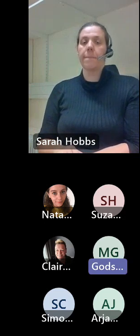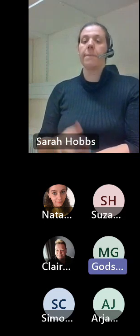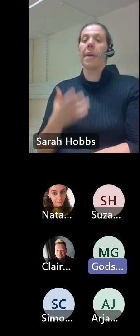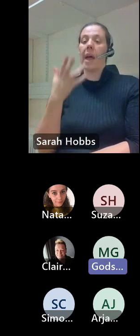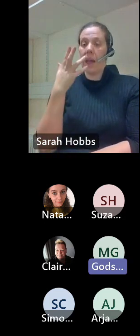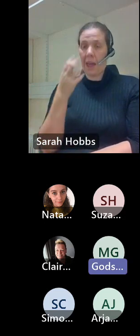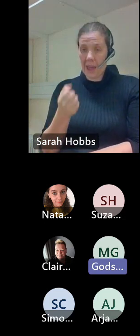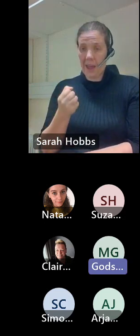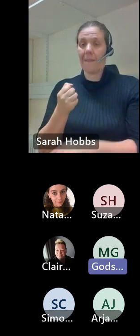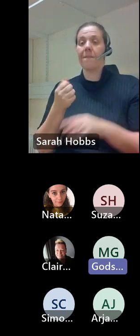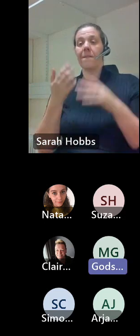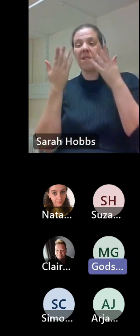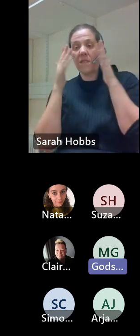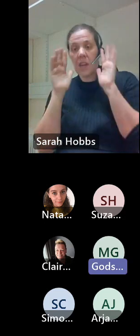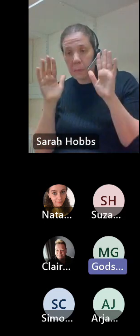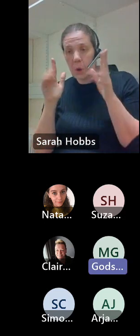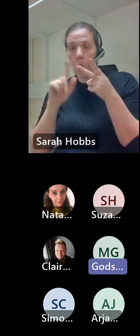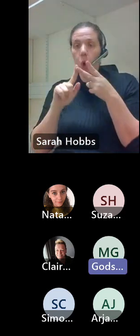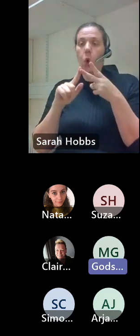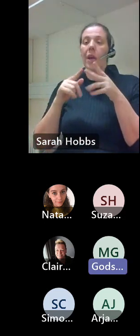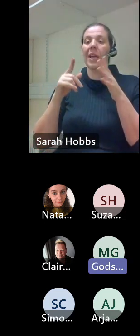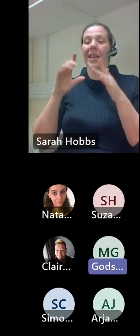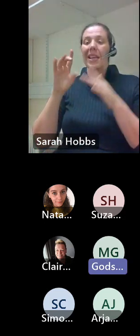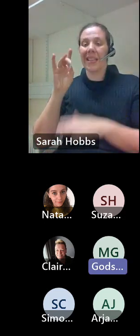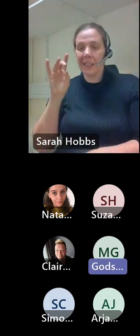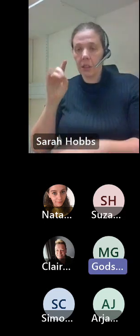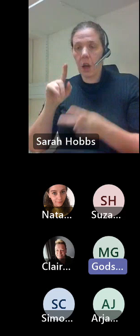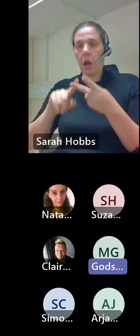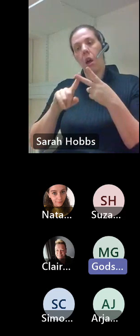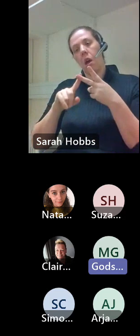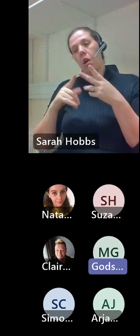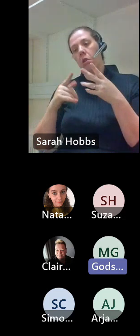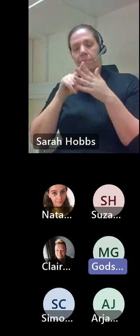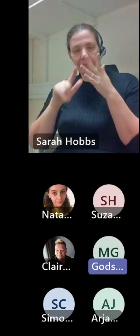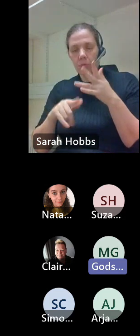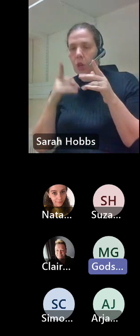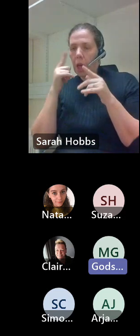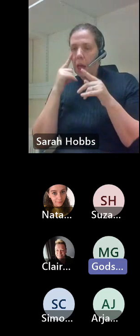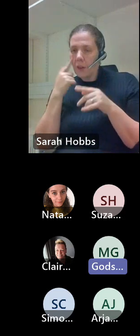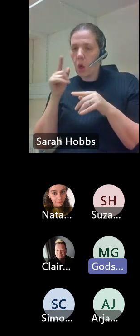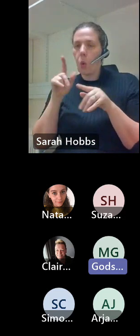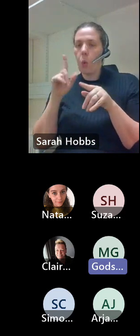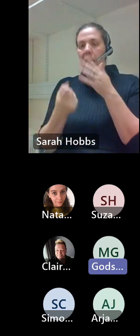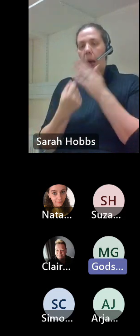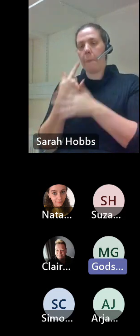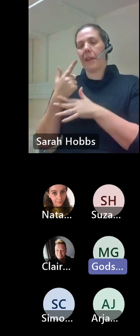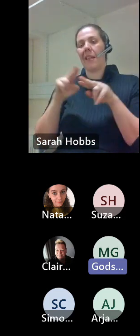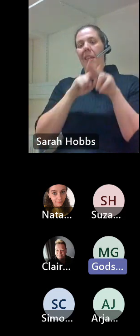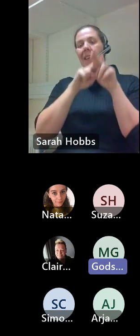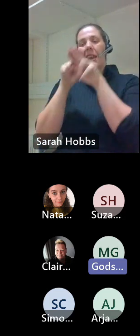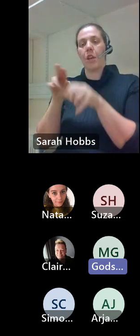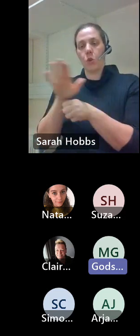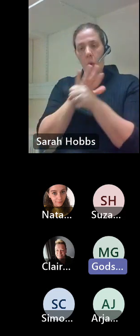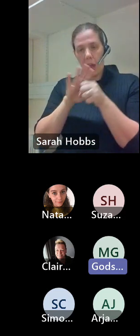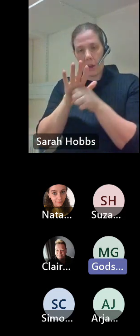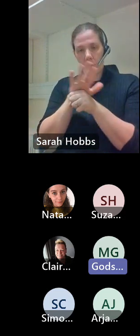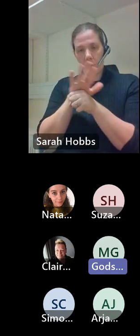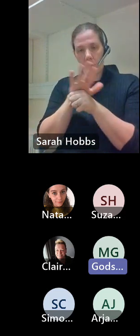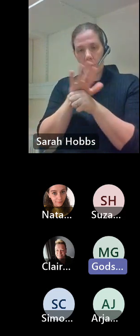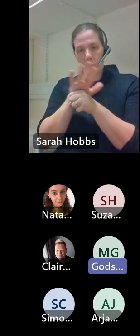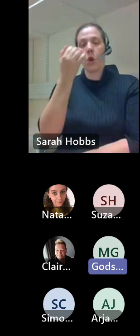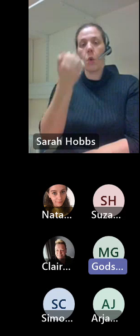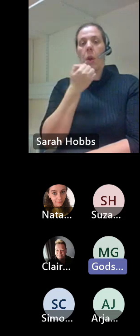media platforms which you can gain information about what's going, trends are going on in the national area. You can see the phone number there